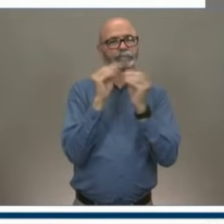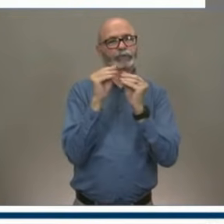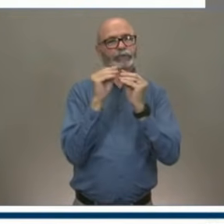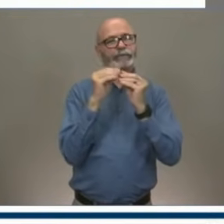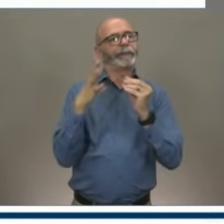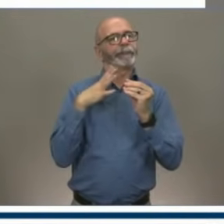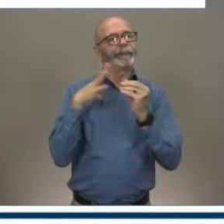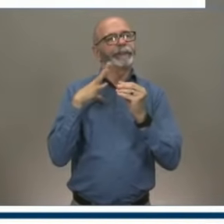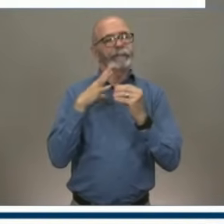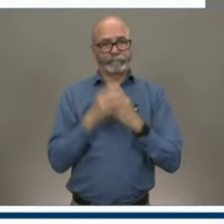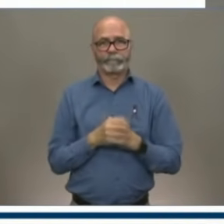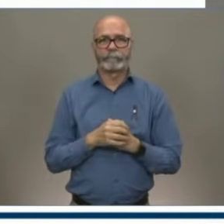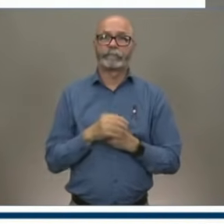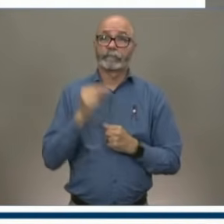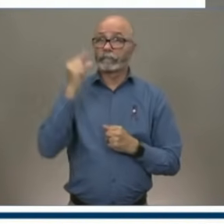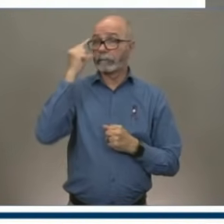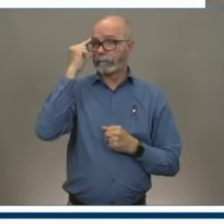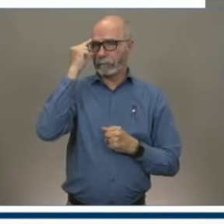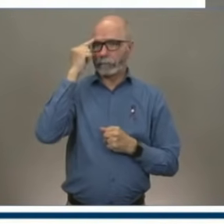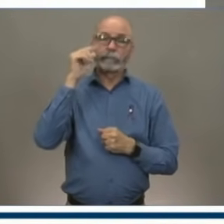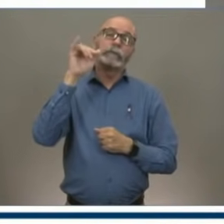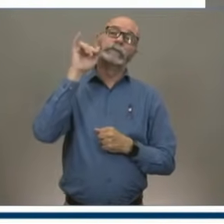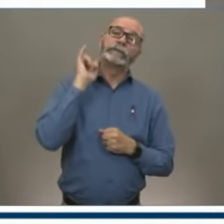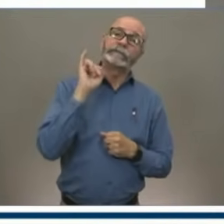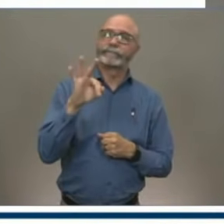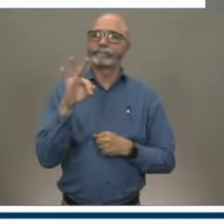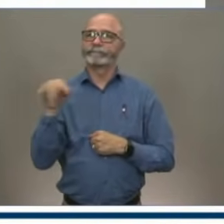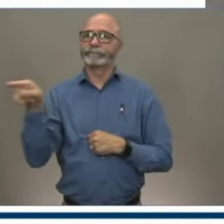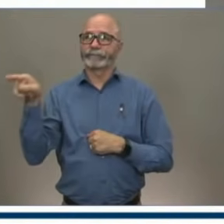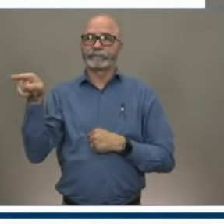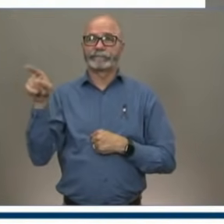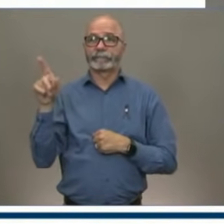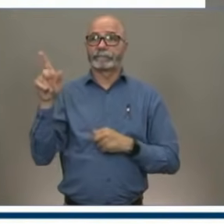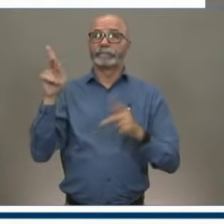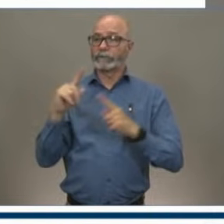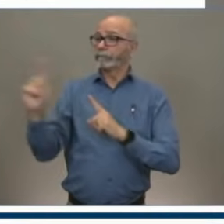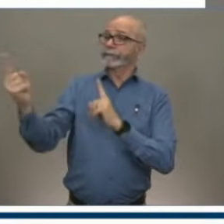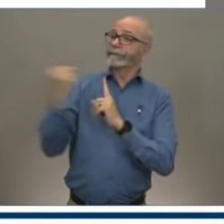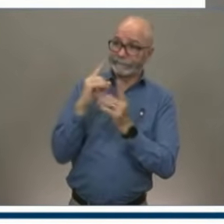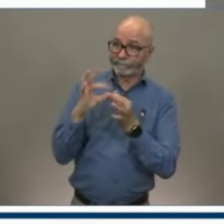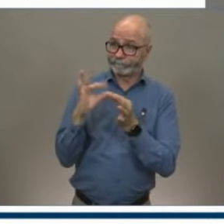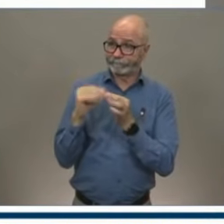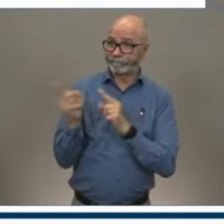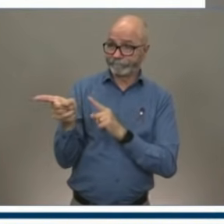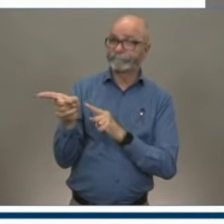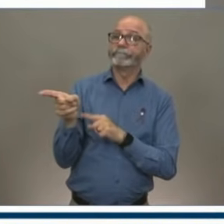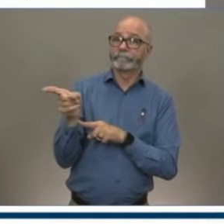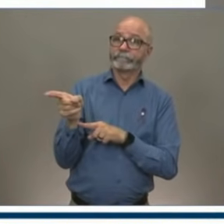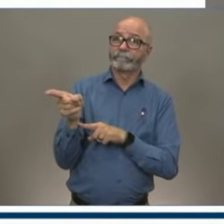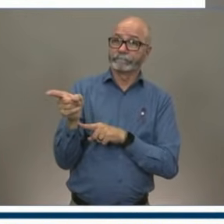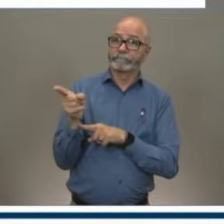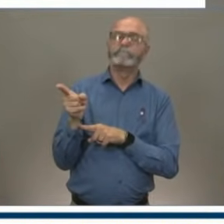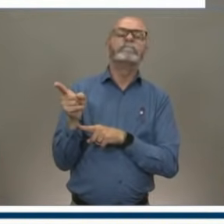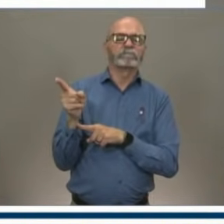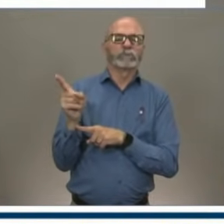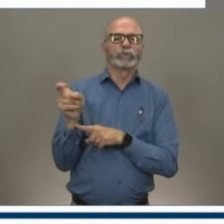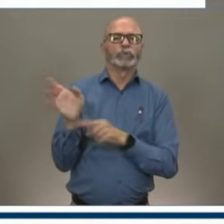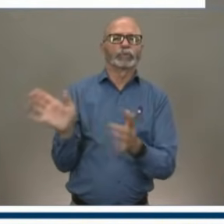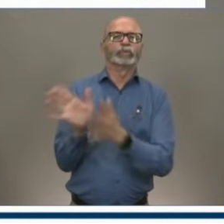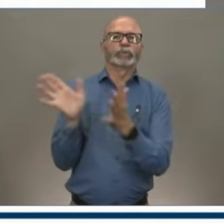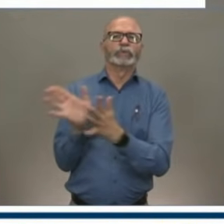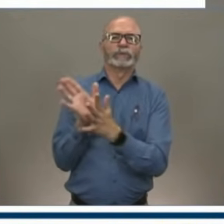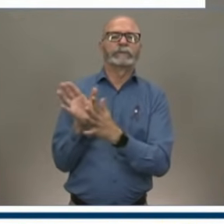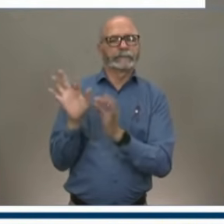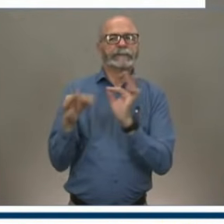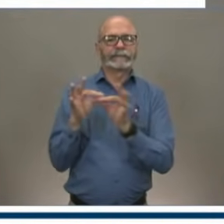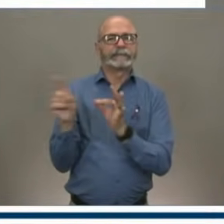But nobody will be turned away if they show up for that testing. I want to be clear that this is not about people getting in